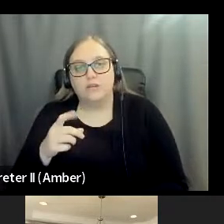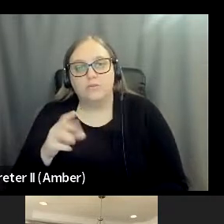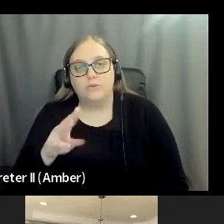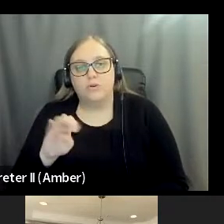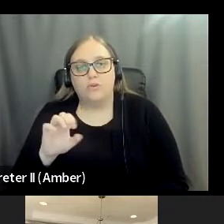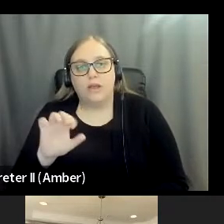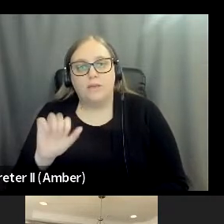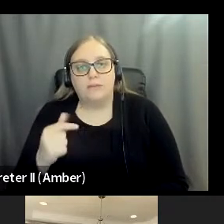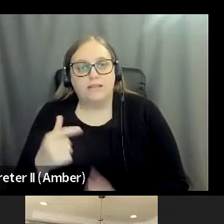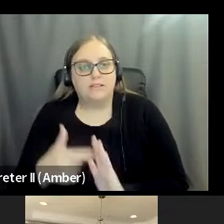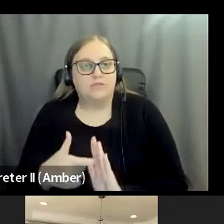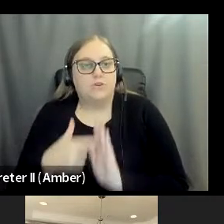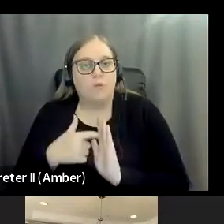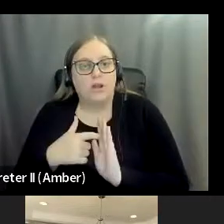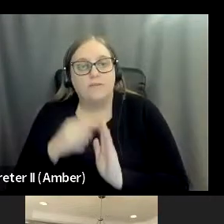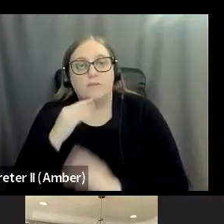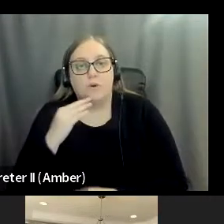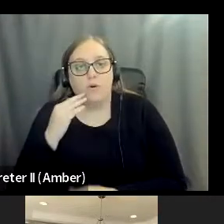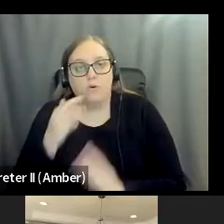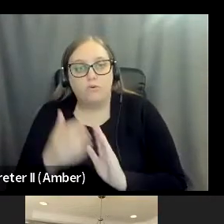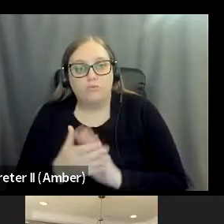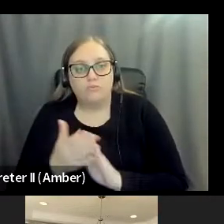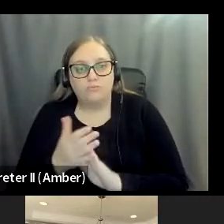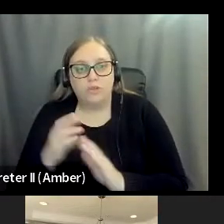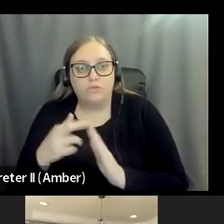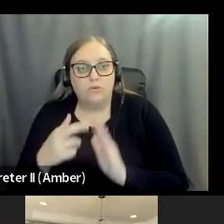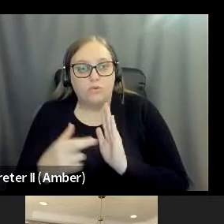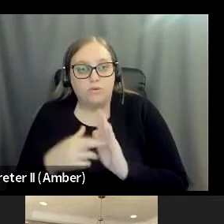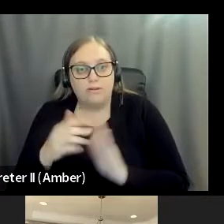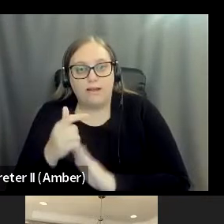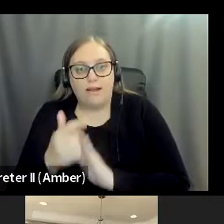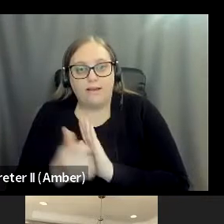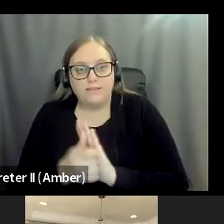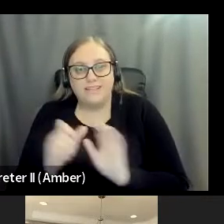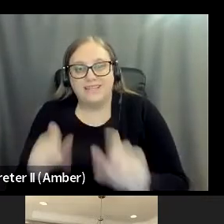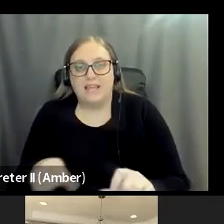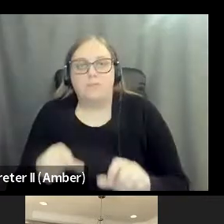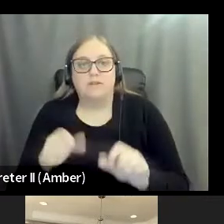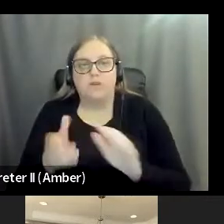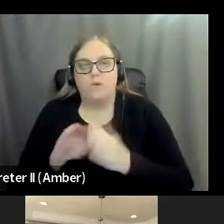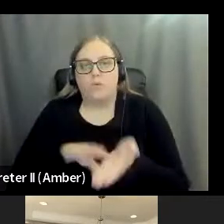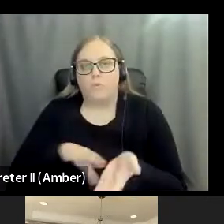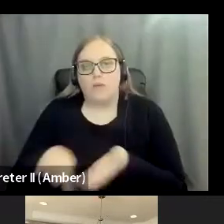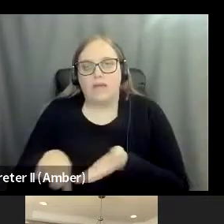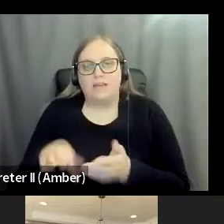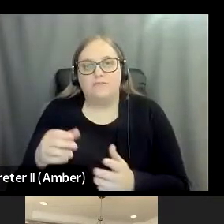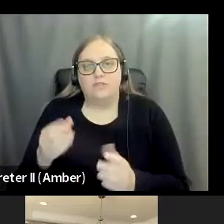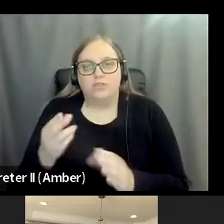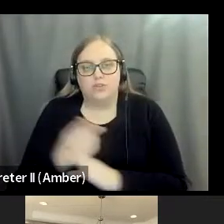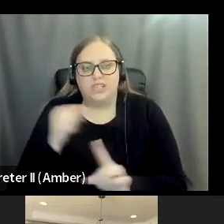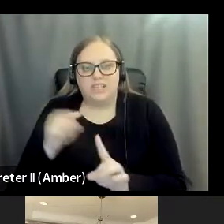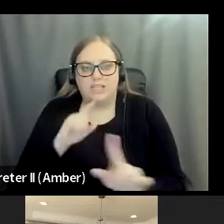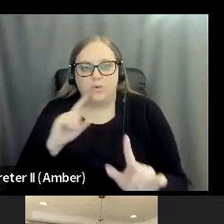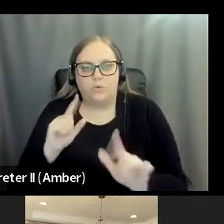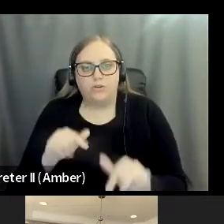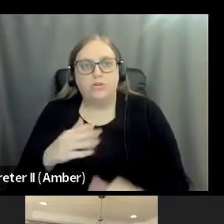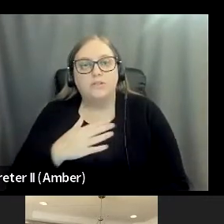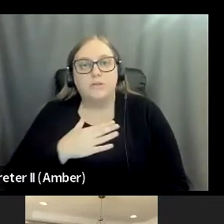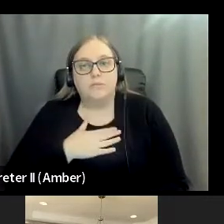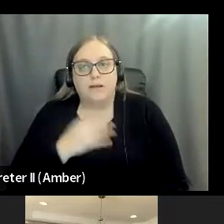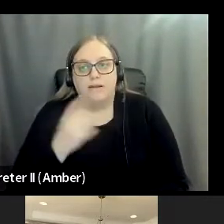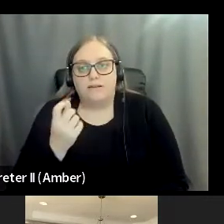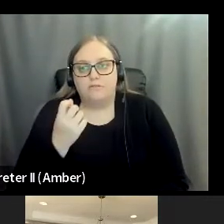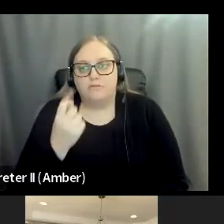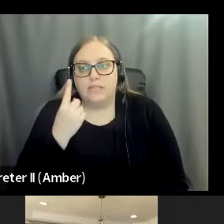are requirements of the Home Rule Act, could be waived by this order. My understanding is it's